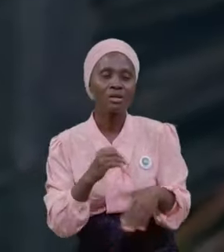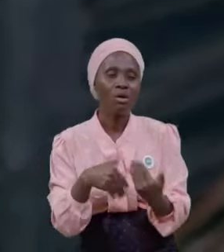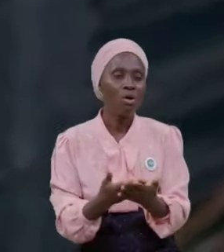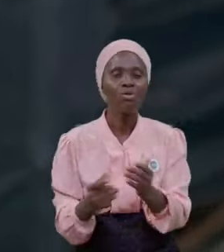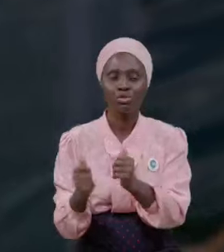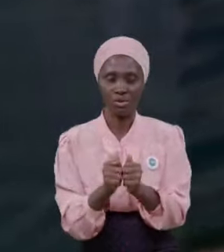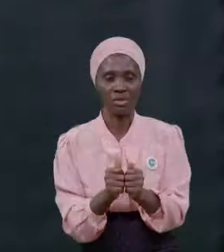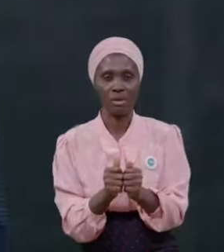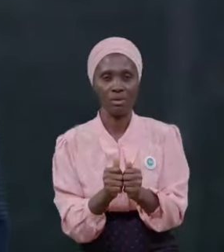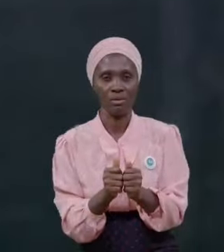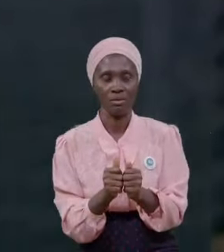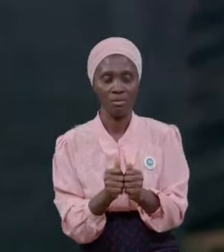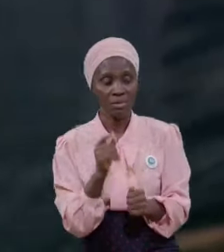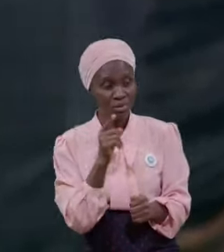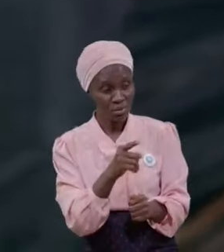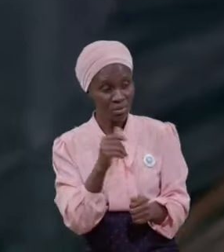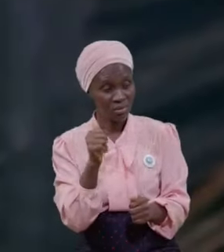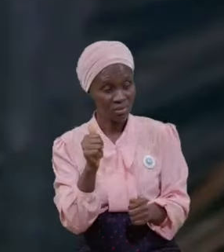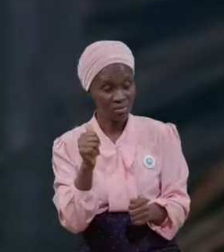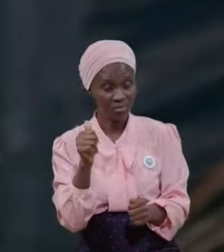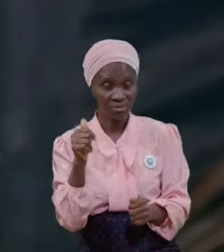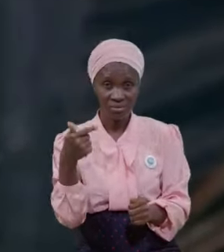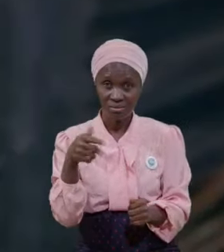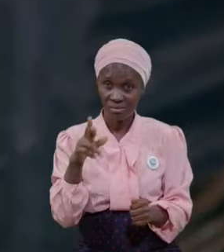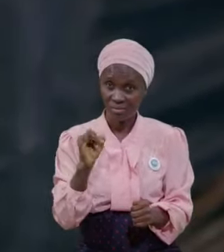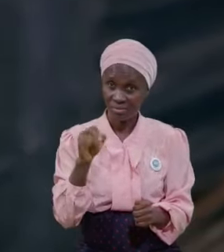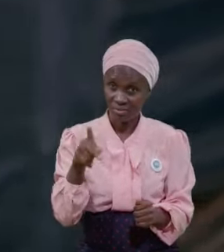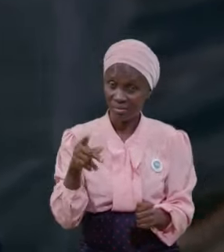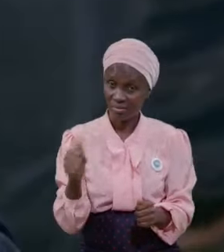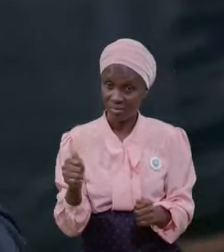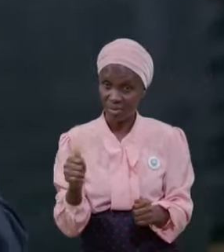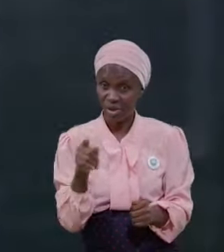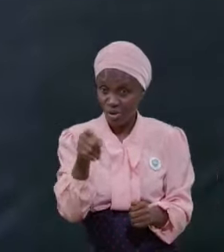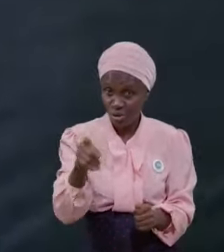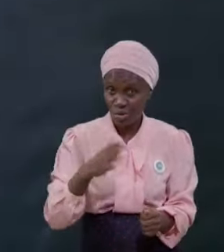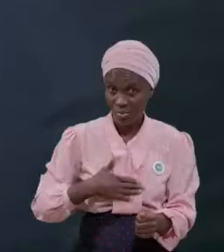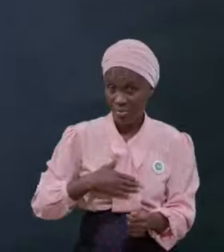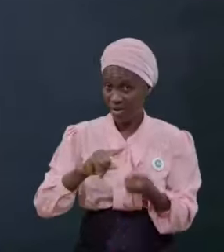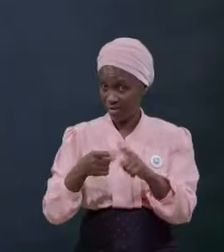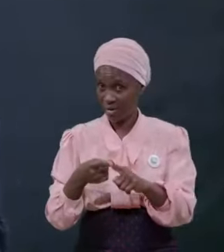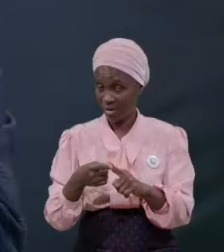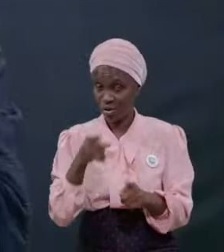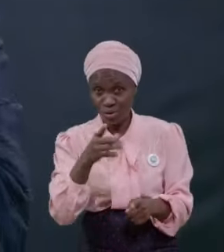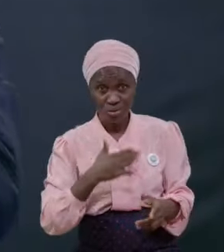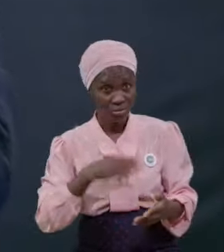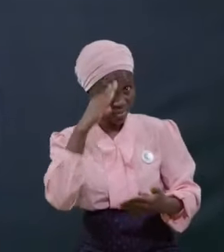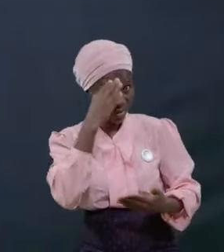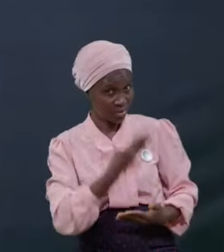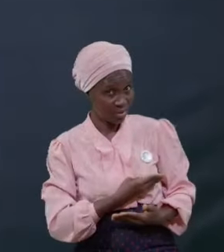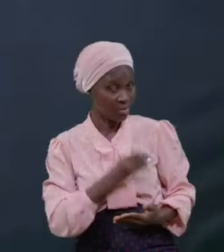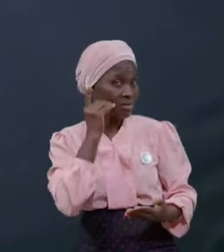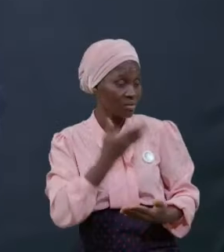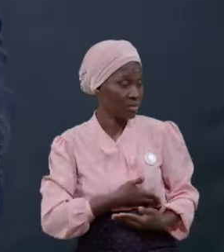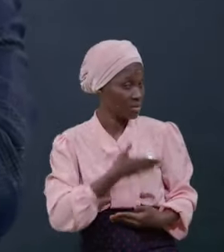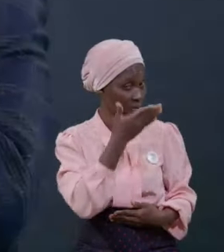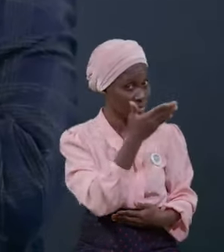there, son, daughter, acquaintance there, crusade participants